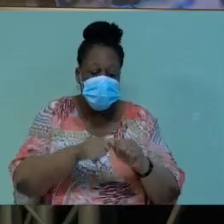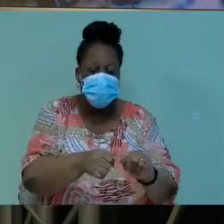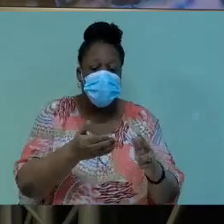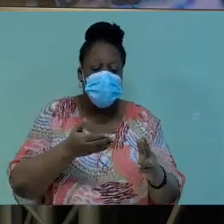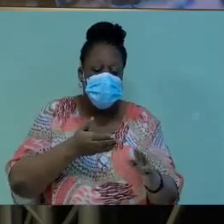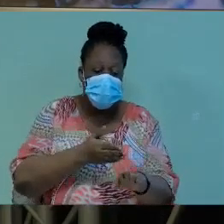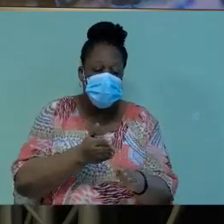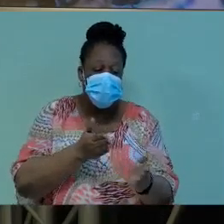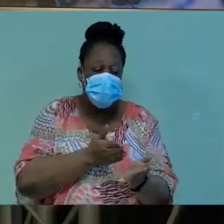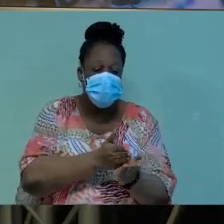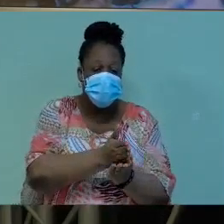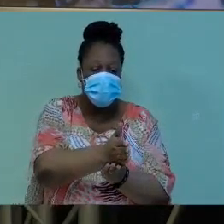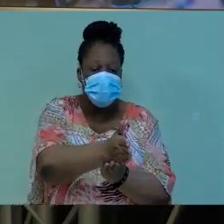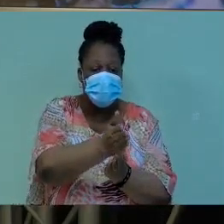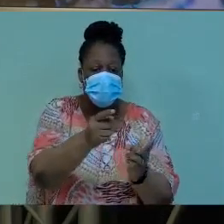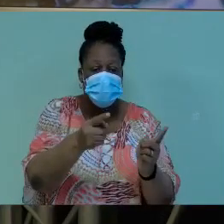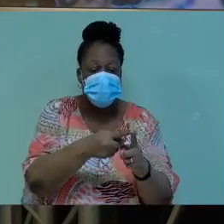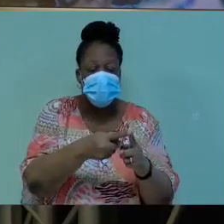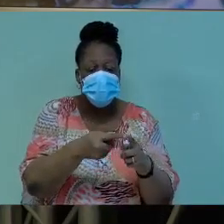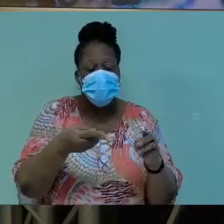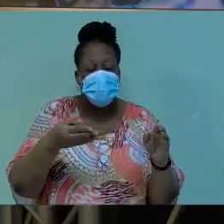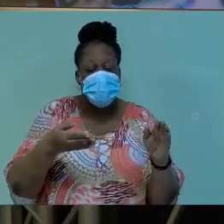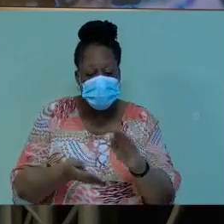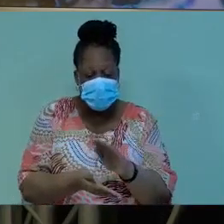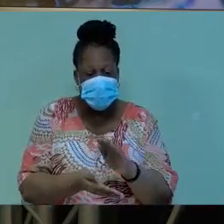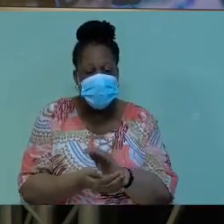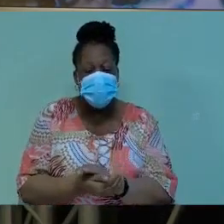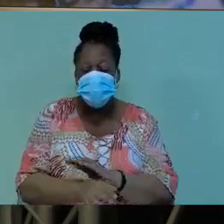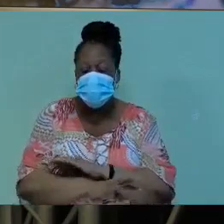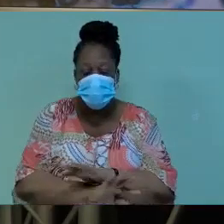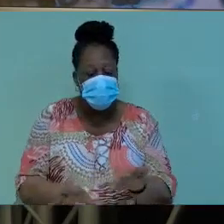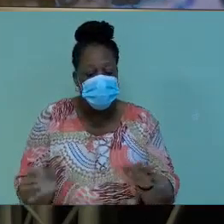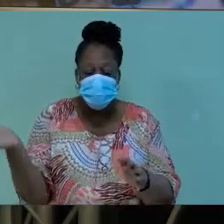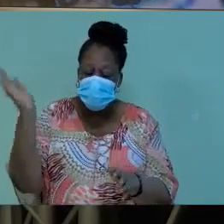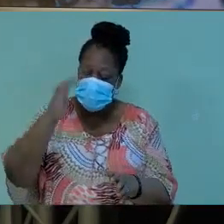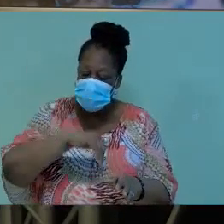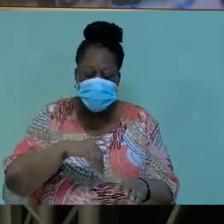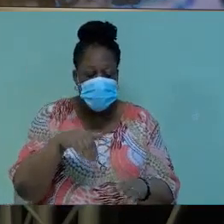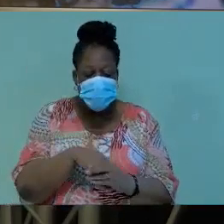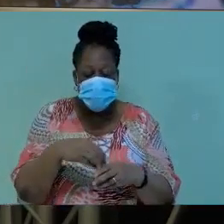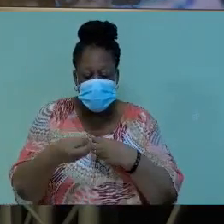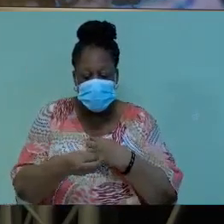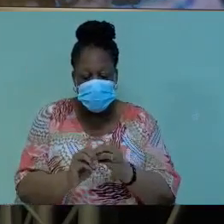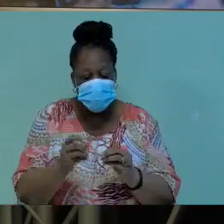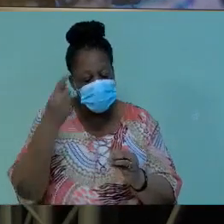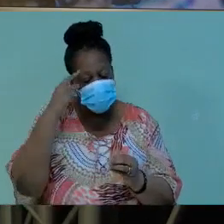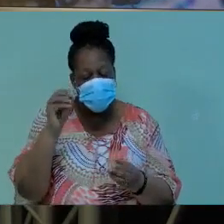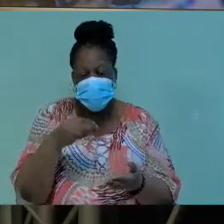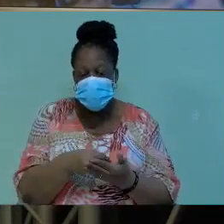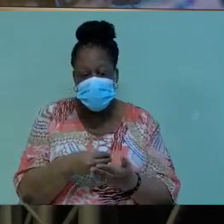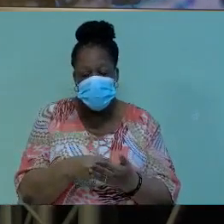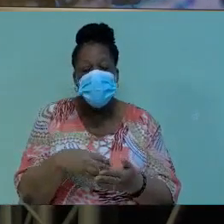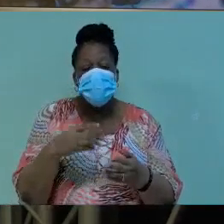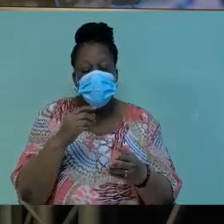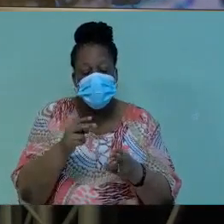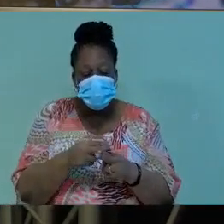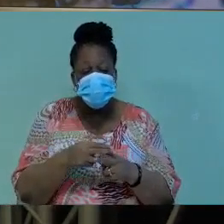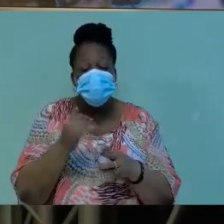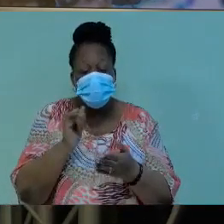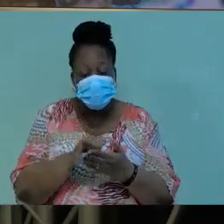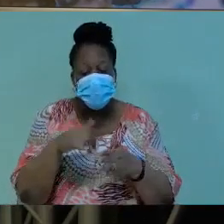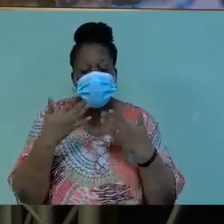their bank accounts, reducing the need for personal direct contact with our staff, and